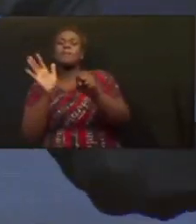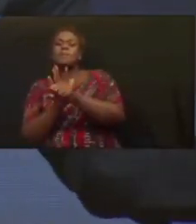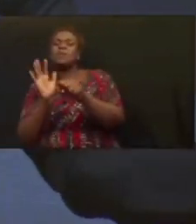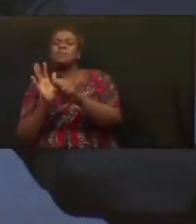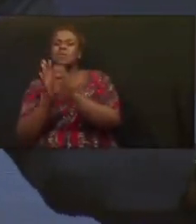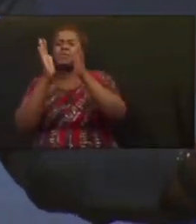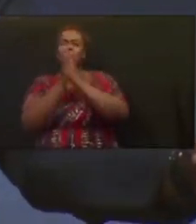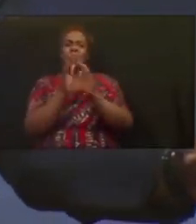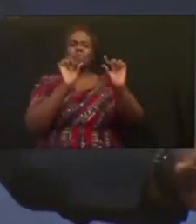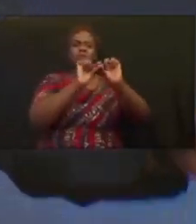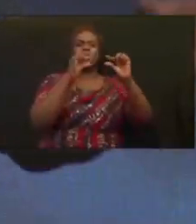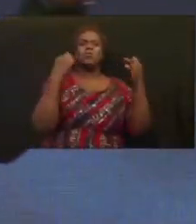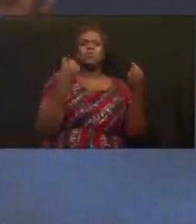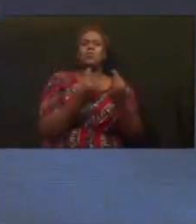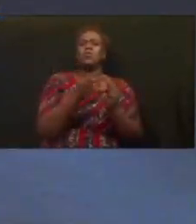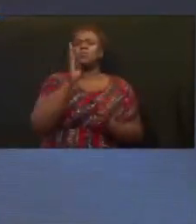Kenya.